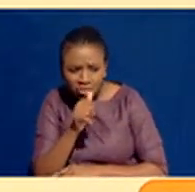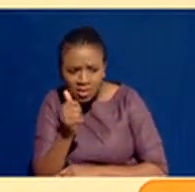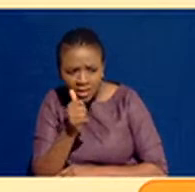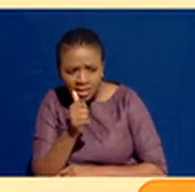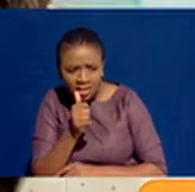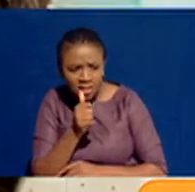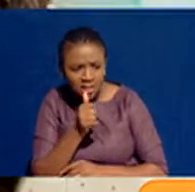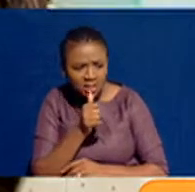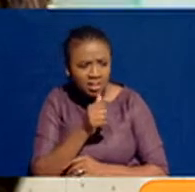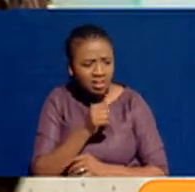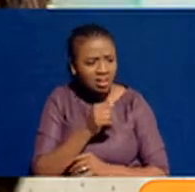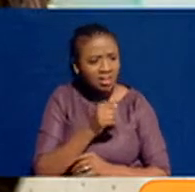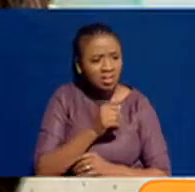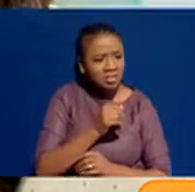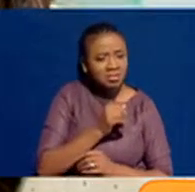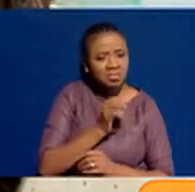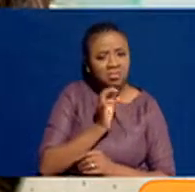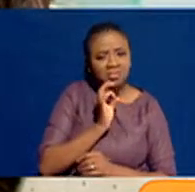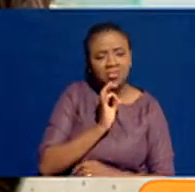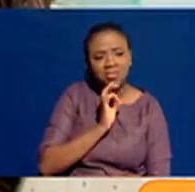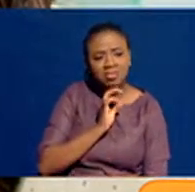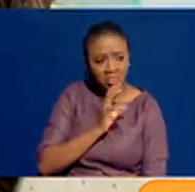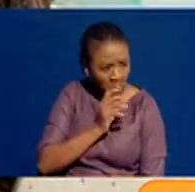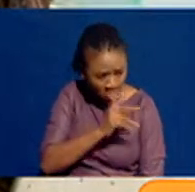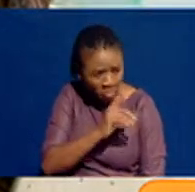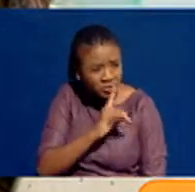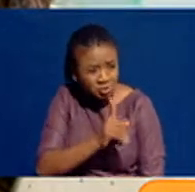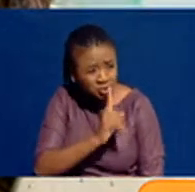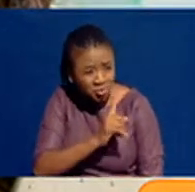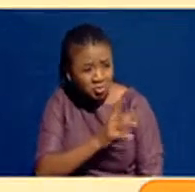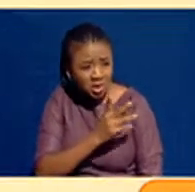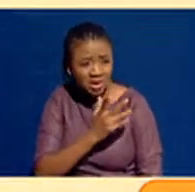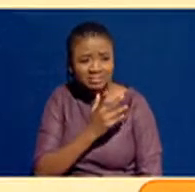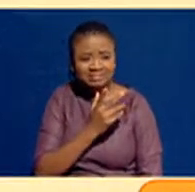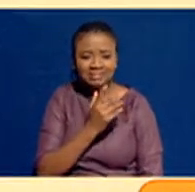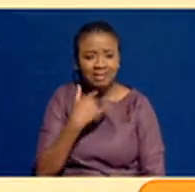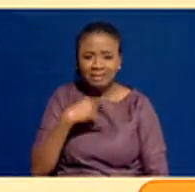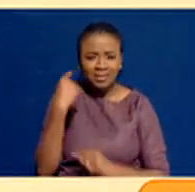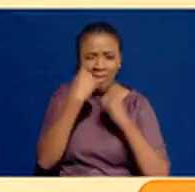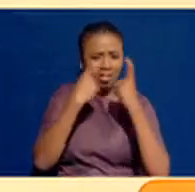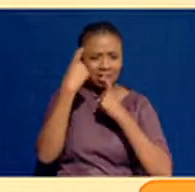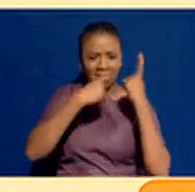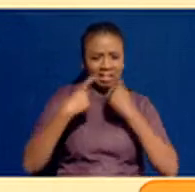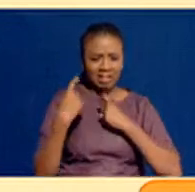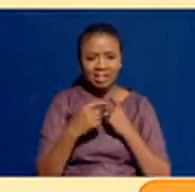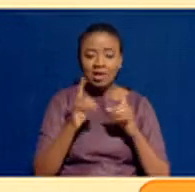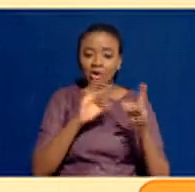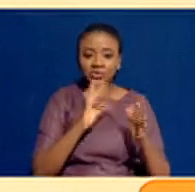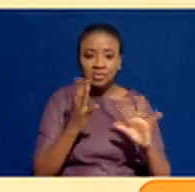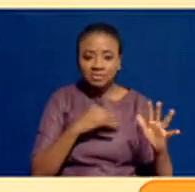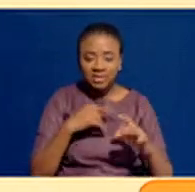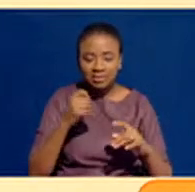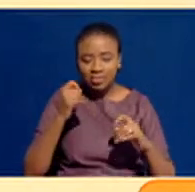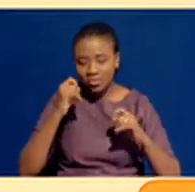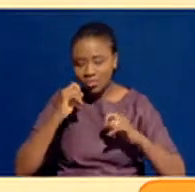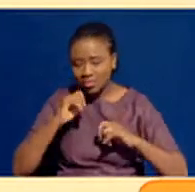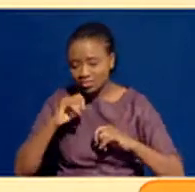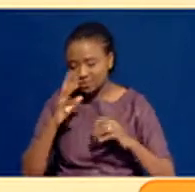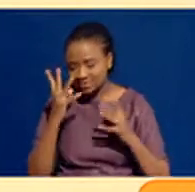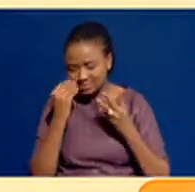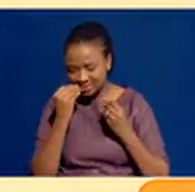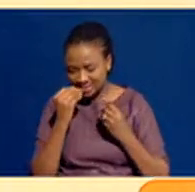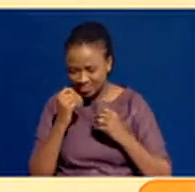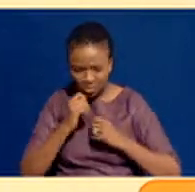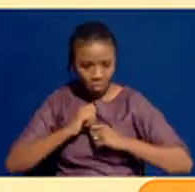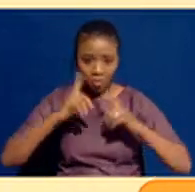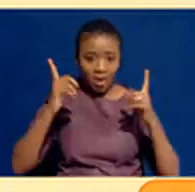interesting questions. And then there was the amazing bit where you wake up one day, you don't need